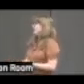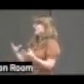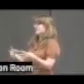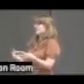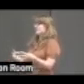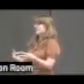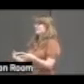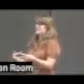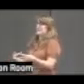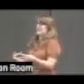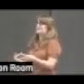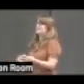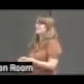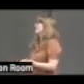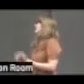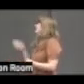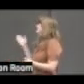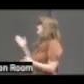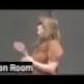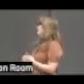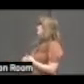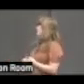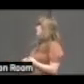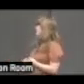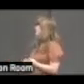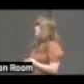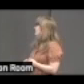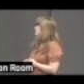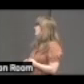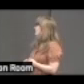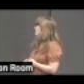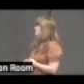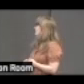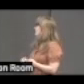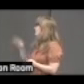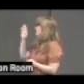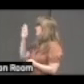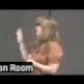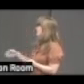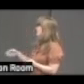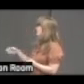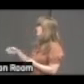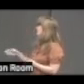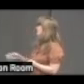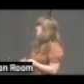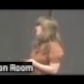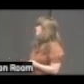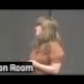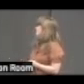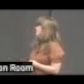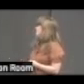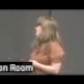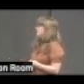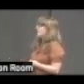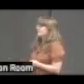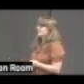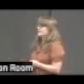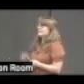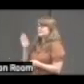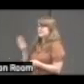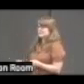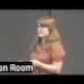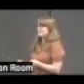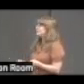that they needed this critical mass for breeding. Same with the cod. They needed this critical mass, so they plummeted, and over the next 20 years,